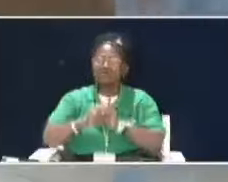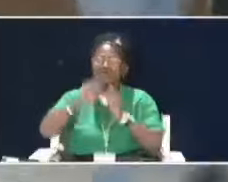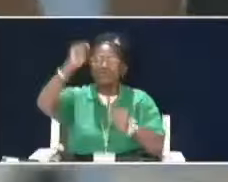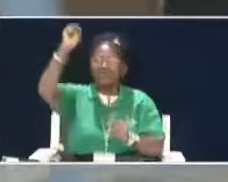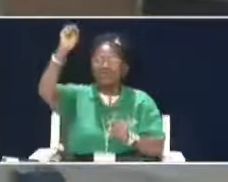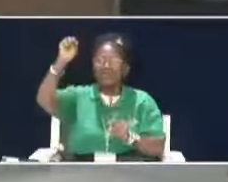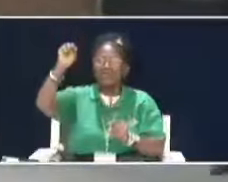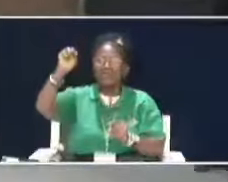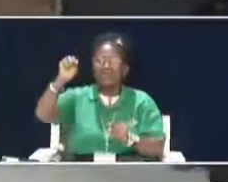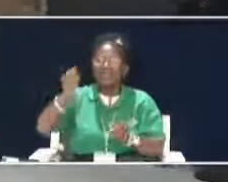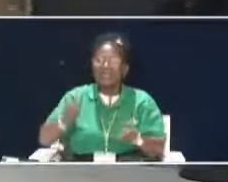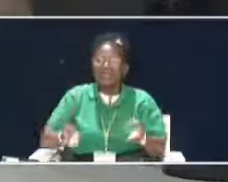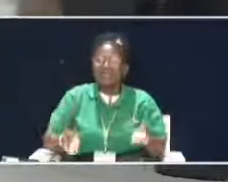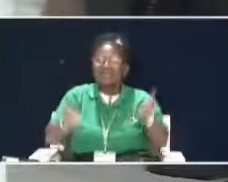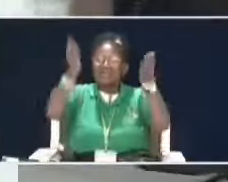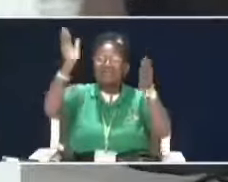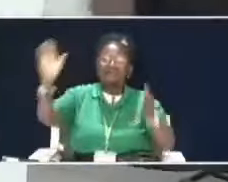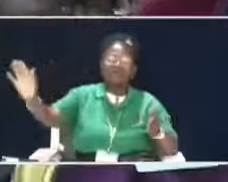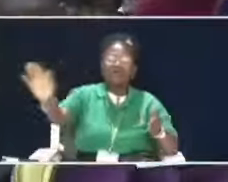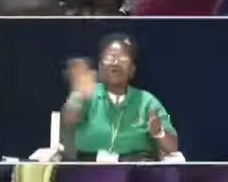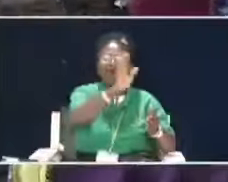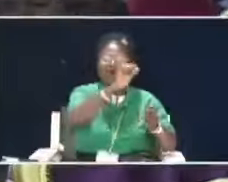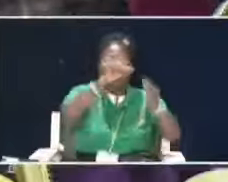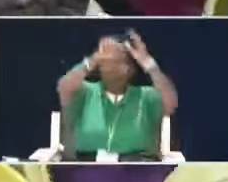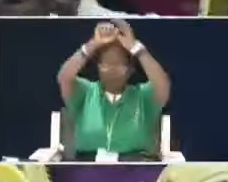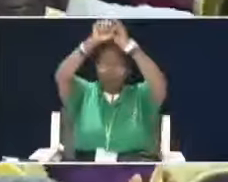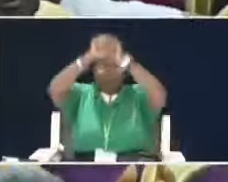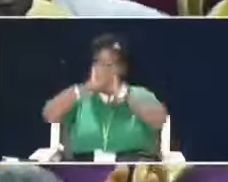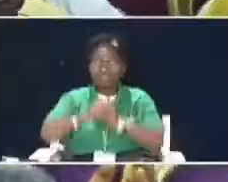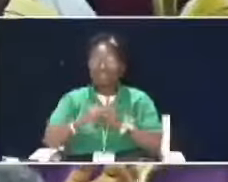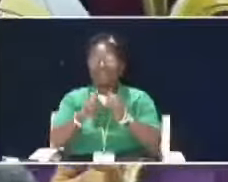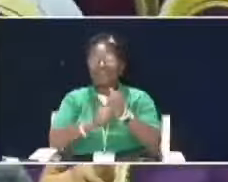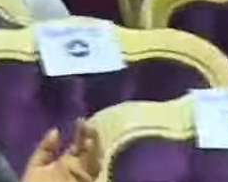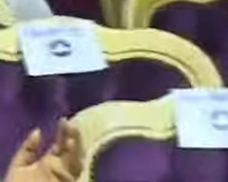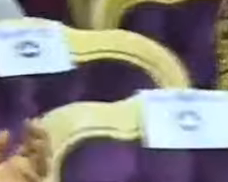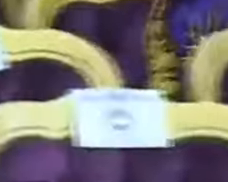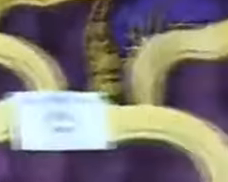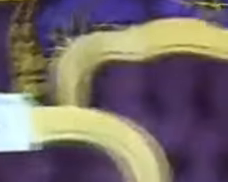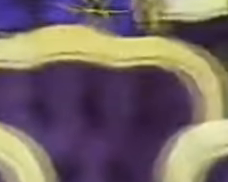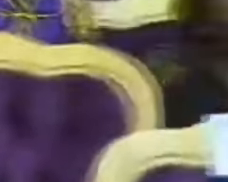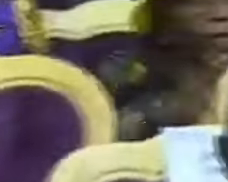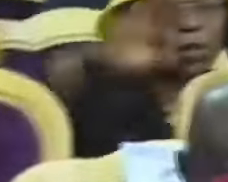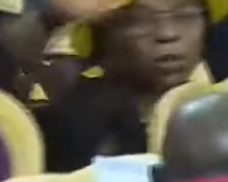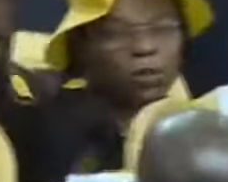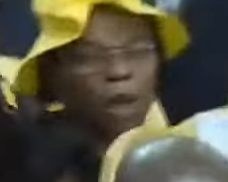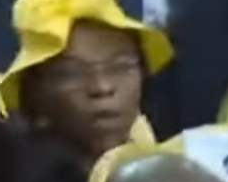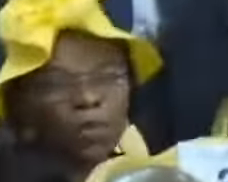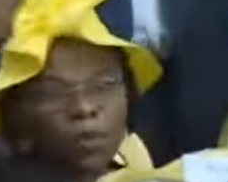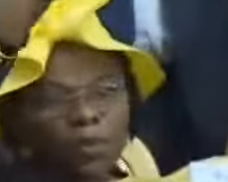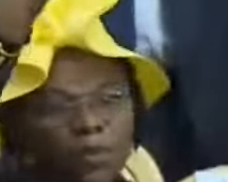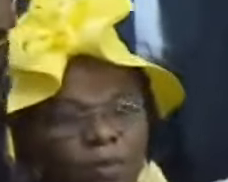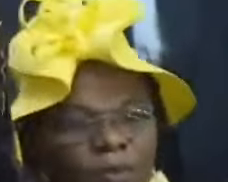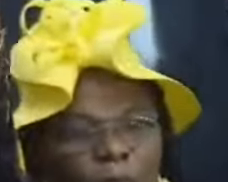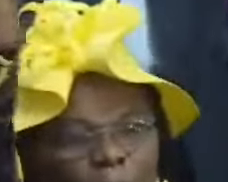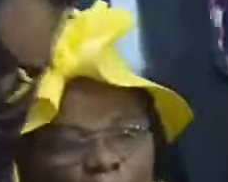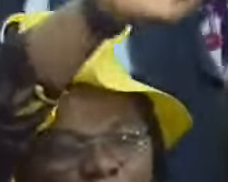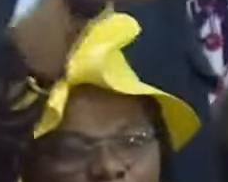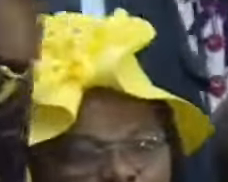Lift your worship, everybody. Would you please lift your hands wherever you are?